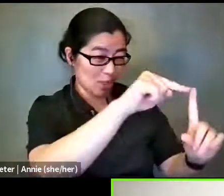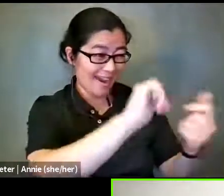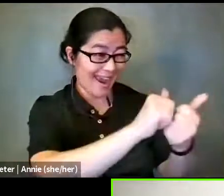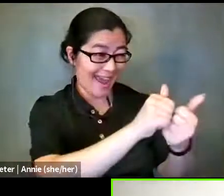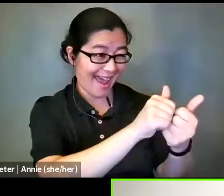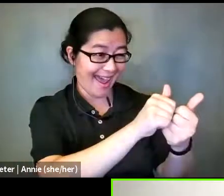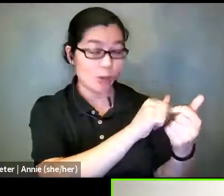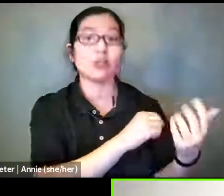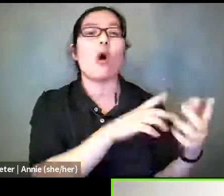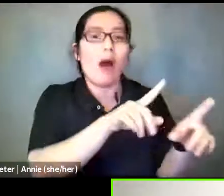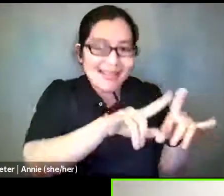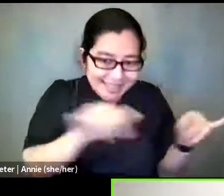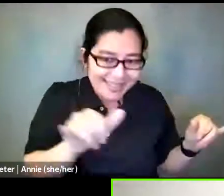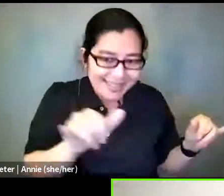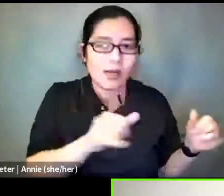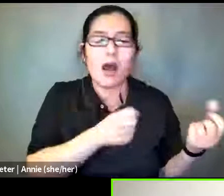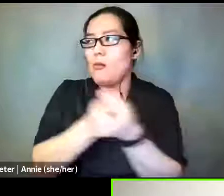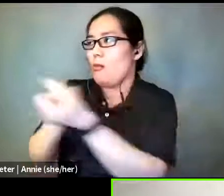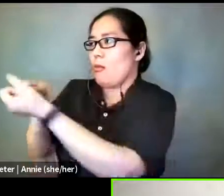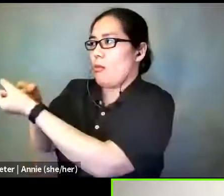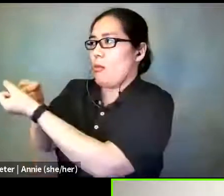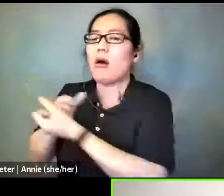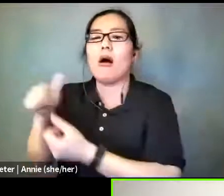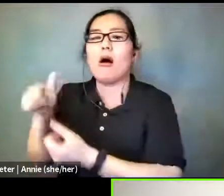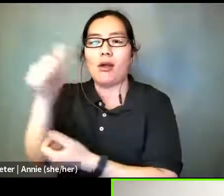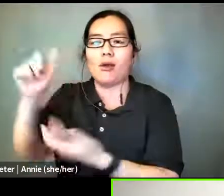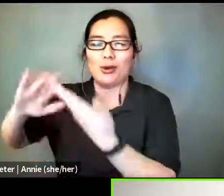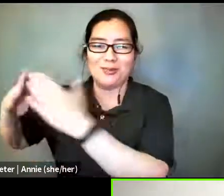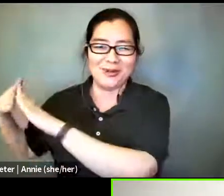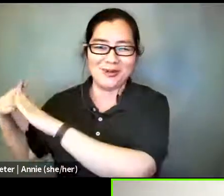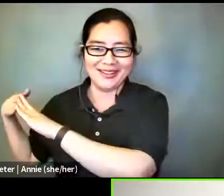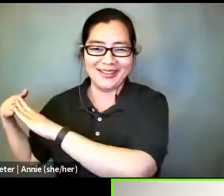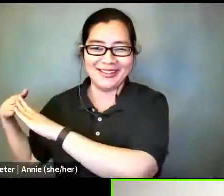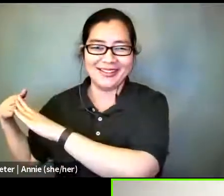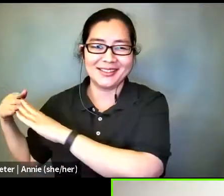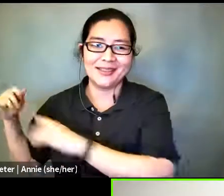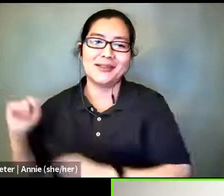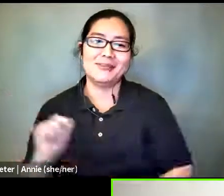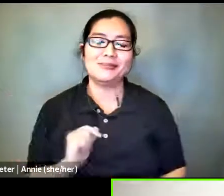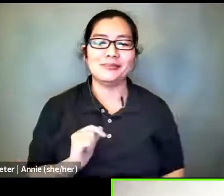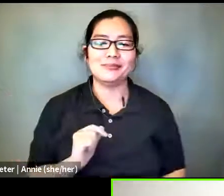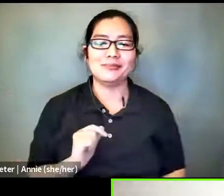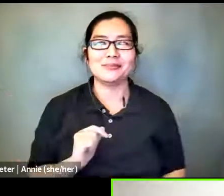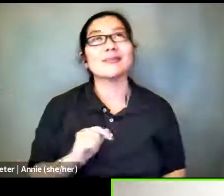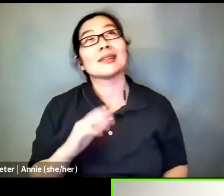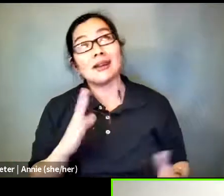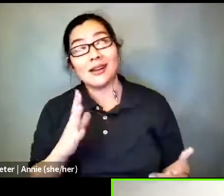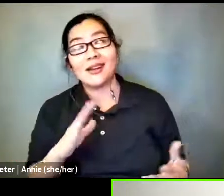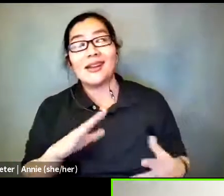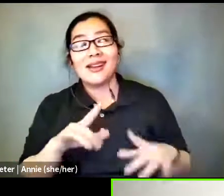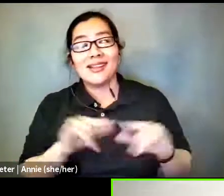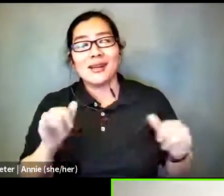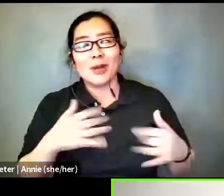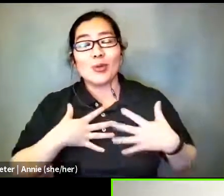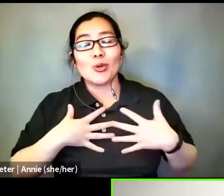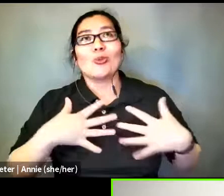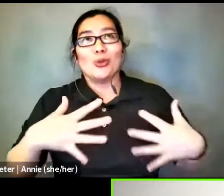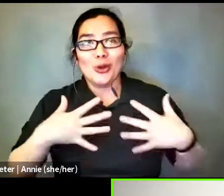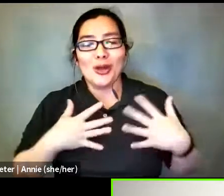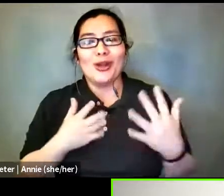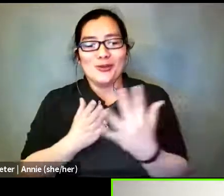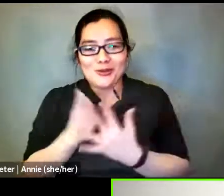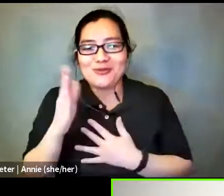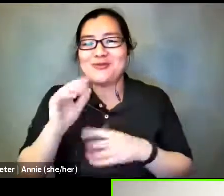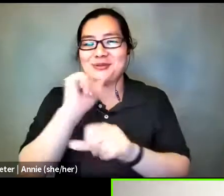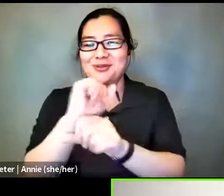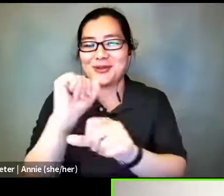And it never feels as though we have enough time to take a breath and do that work. But I think it's so imperative for us to do